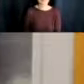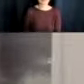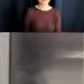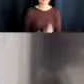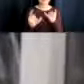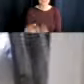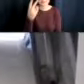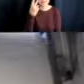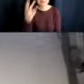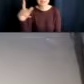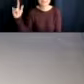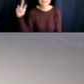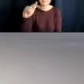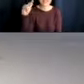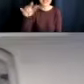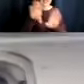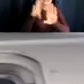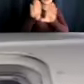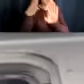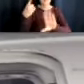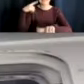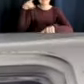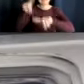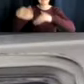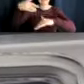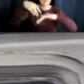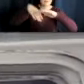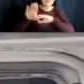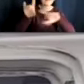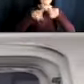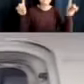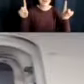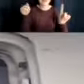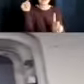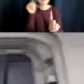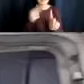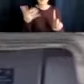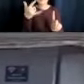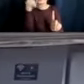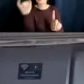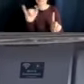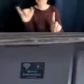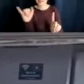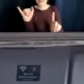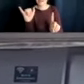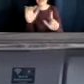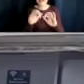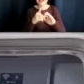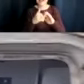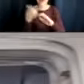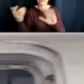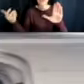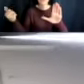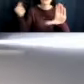plane door. We can't go on the plane, but this is what they would use to secure it. Secure it from the outside or the inside? Inside.